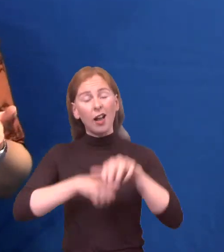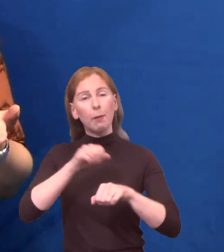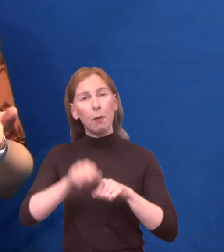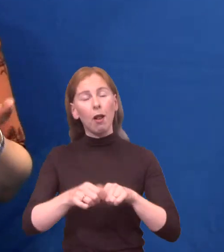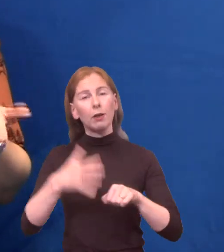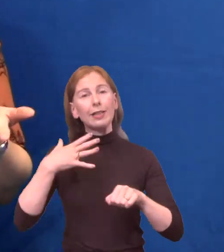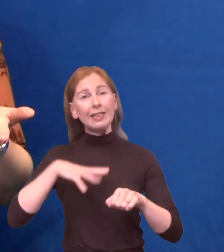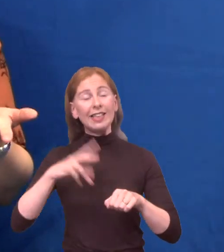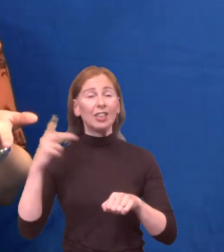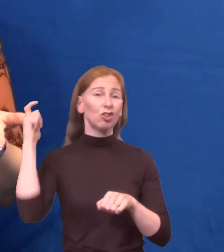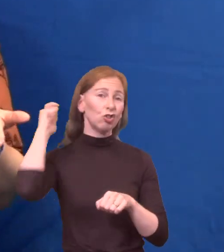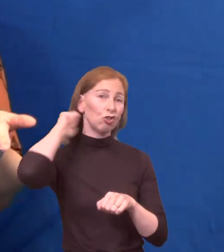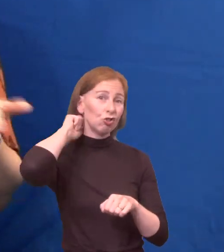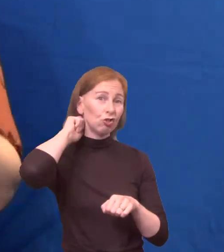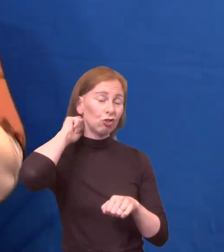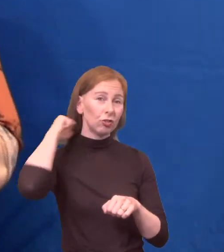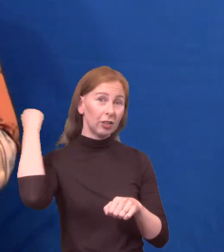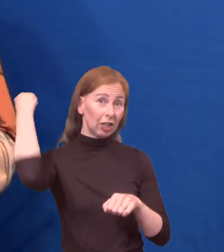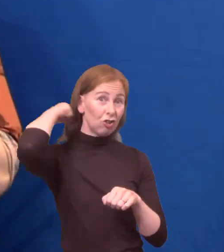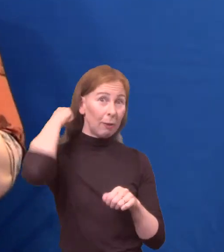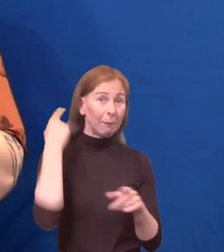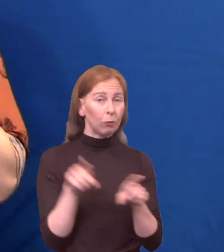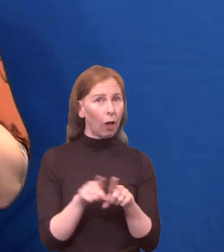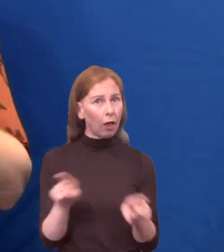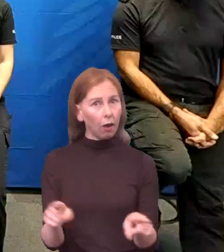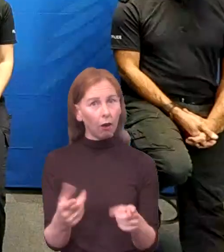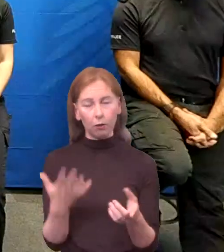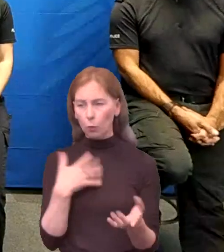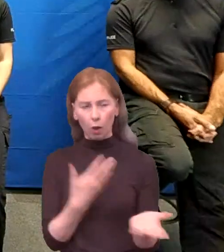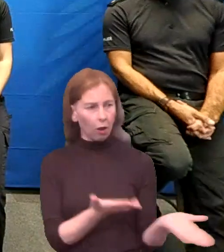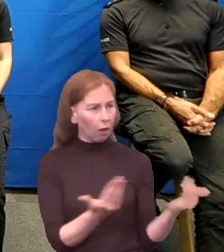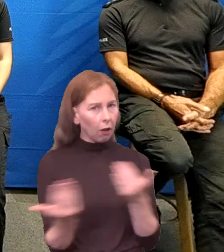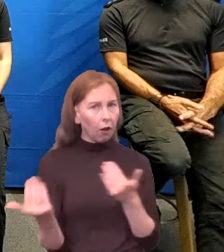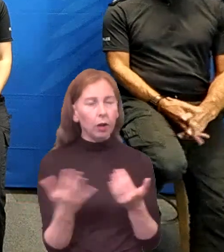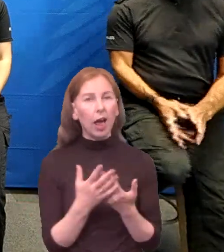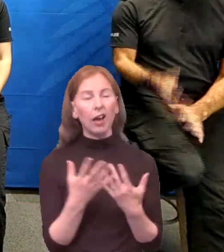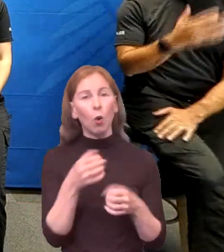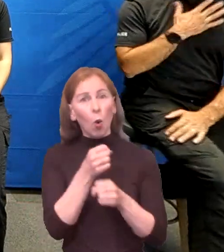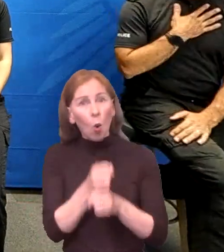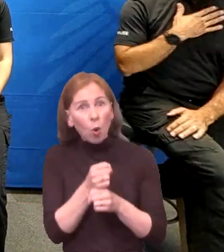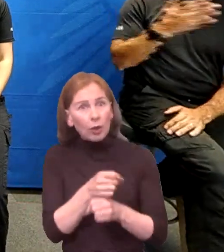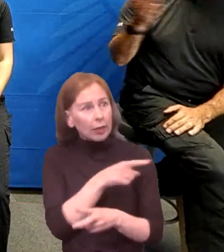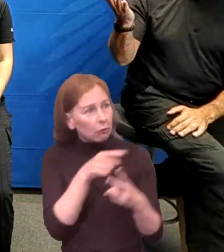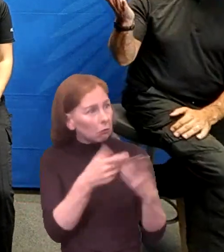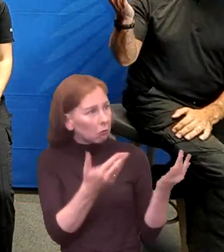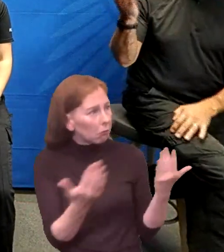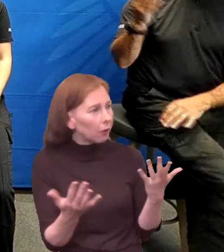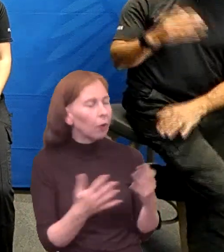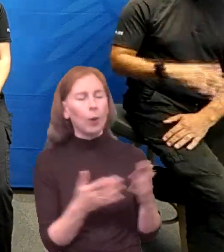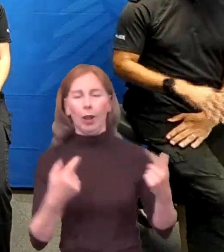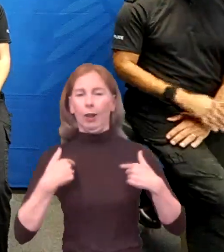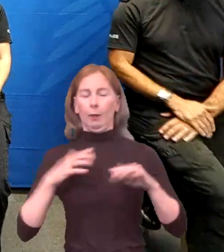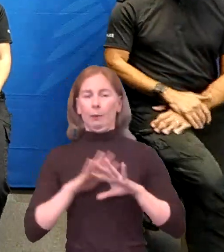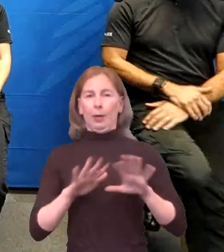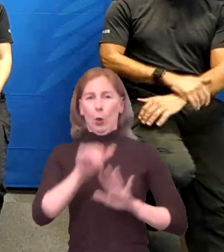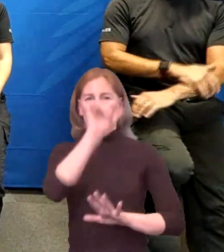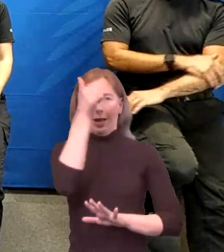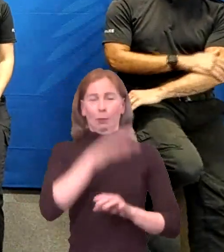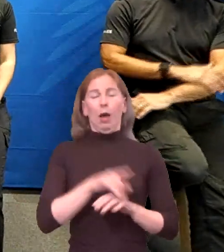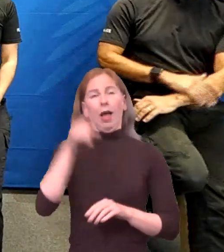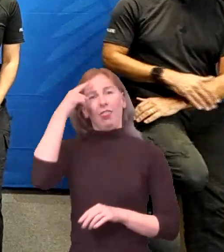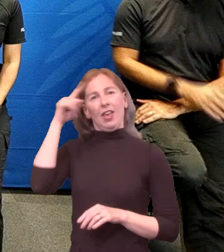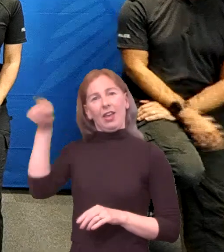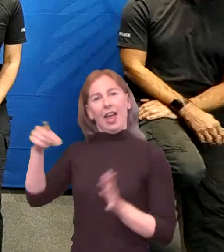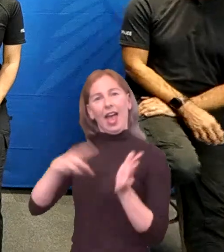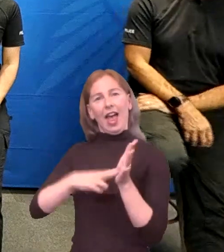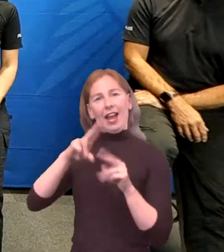particularly horses and other livestock. So Mike, were you able to go into a bit more? Well, I'm not the expert. Spot, I think but, our NFU colleague